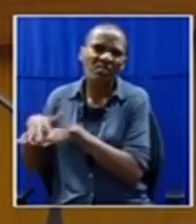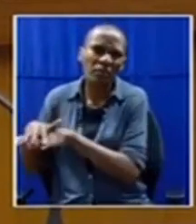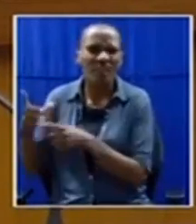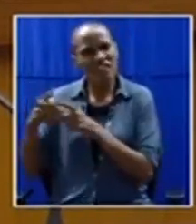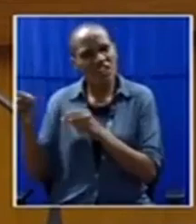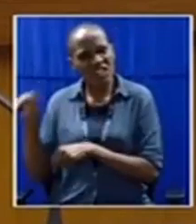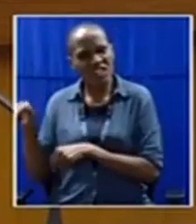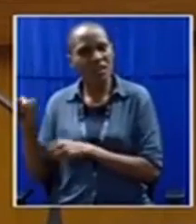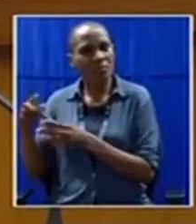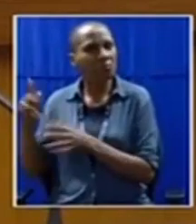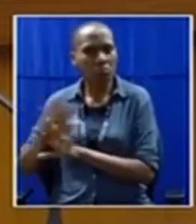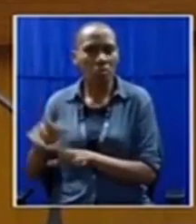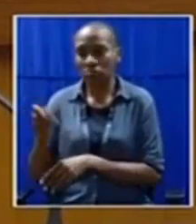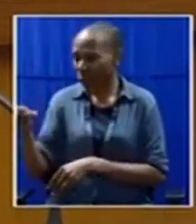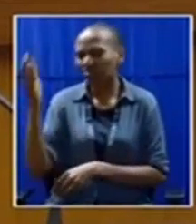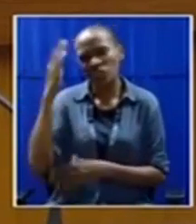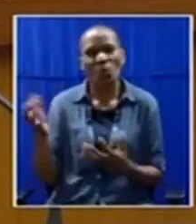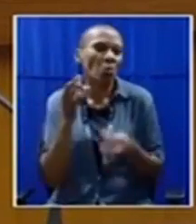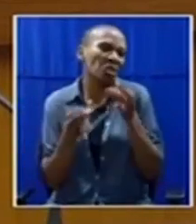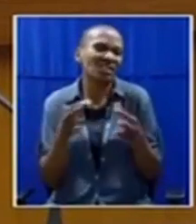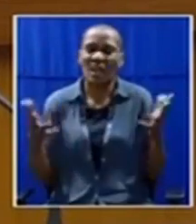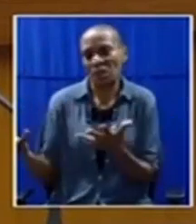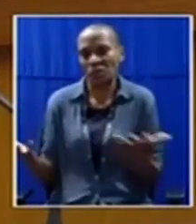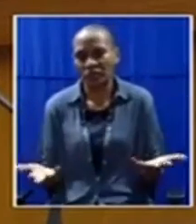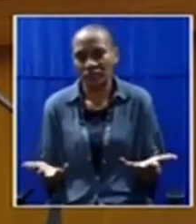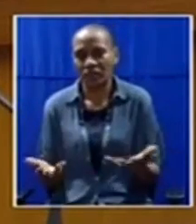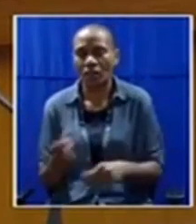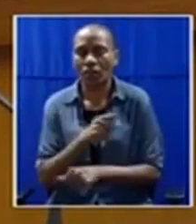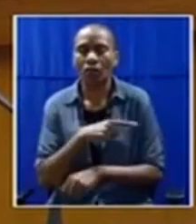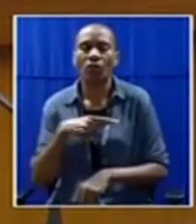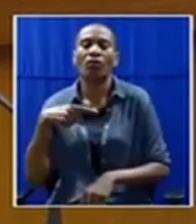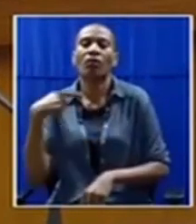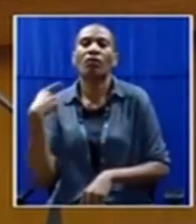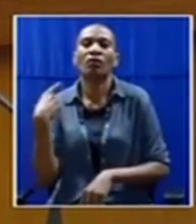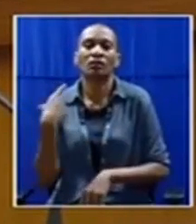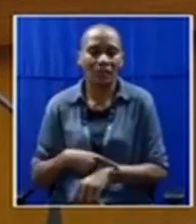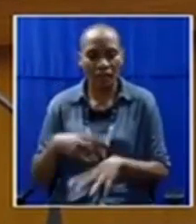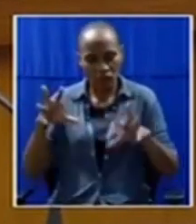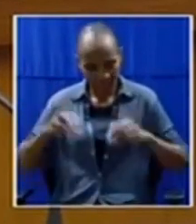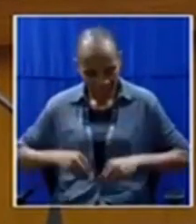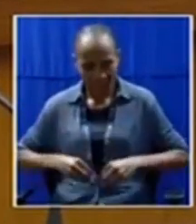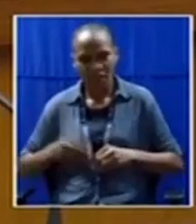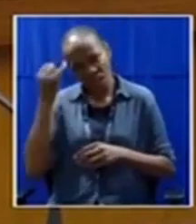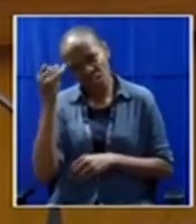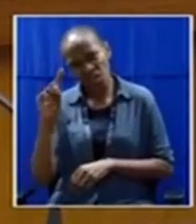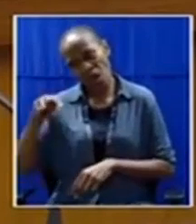that because you know how it is with politics. It takes forever to convince one another.